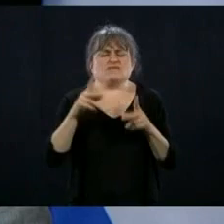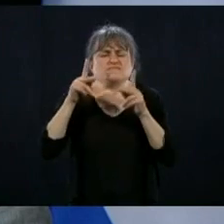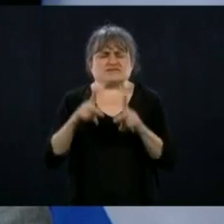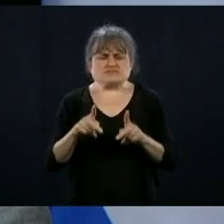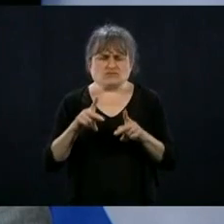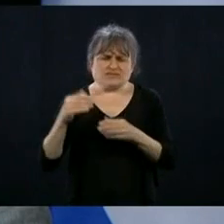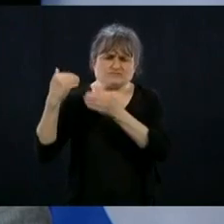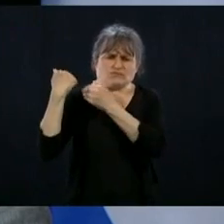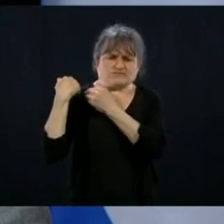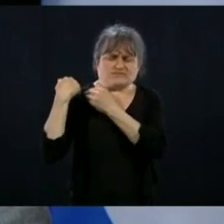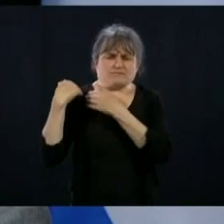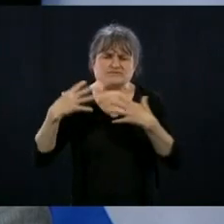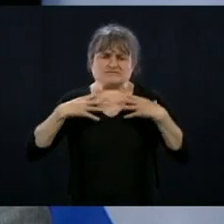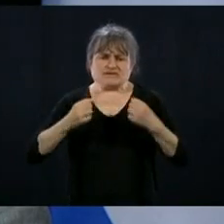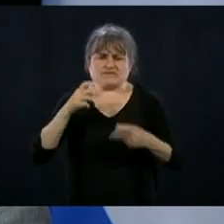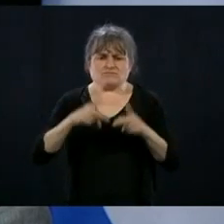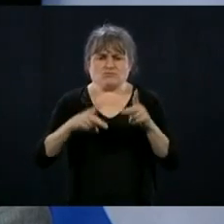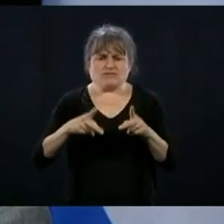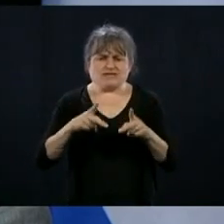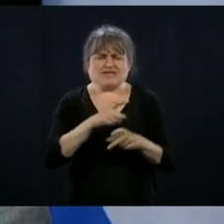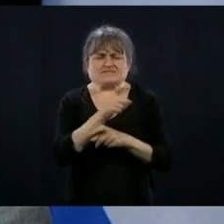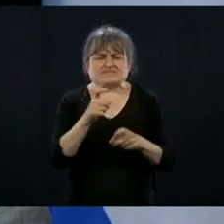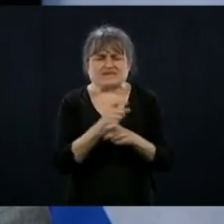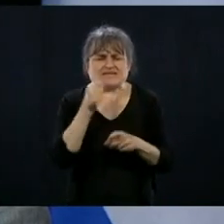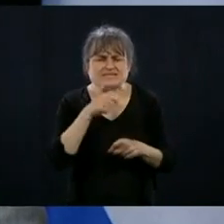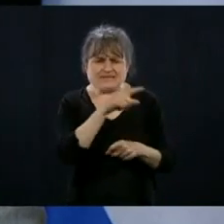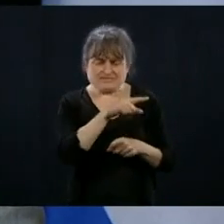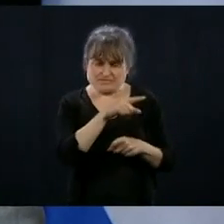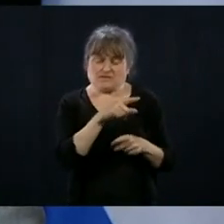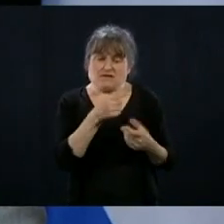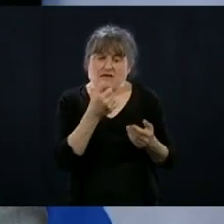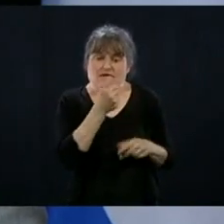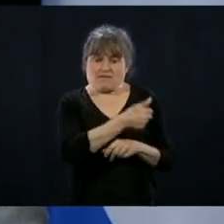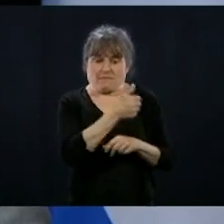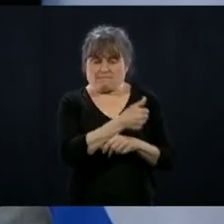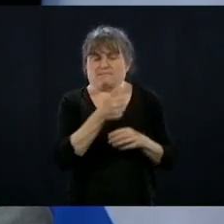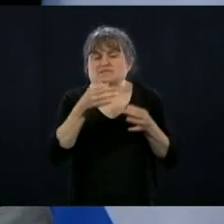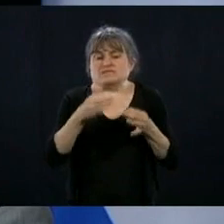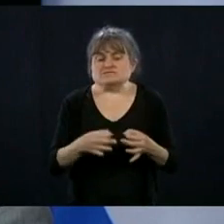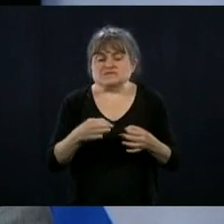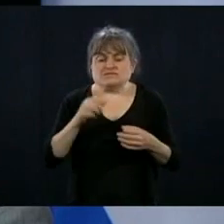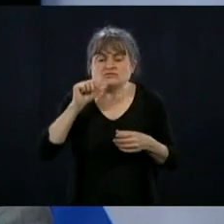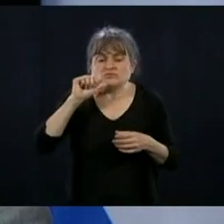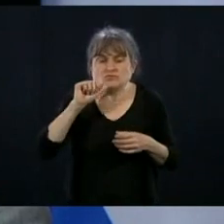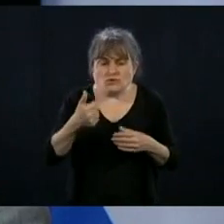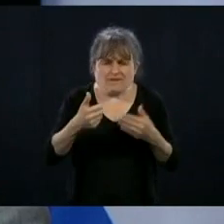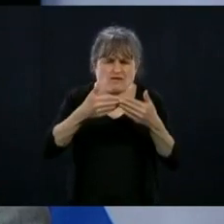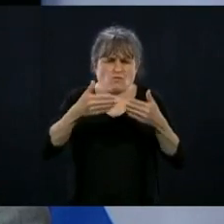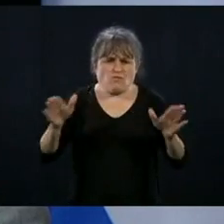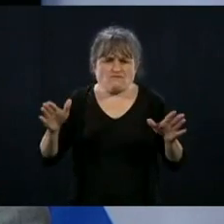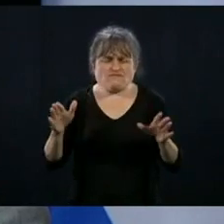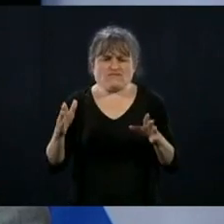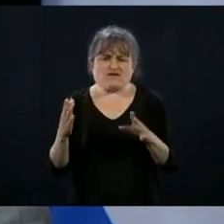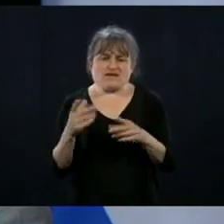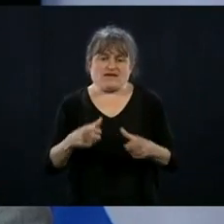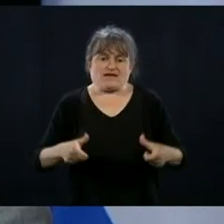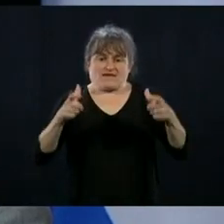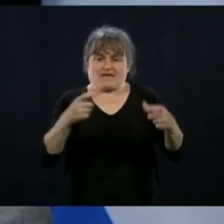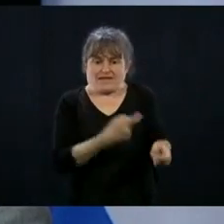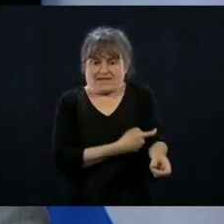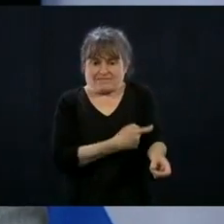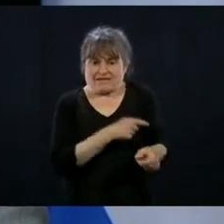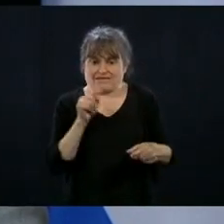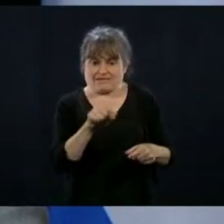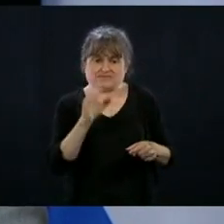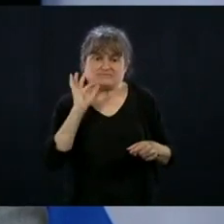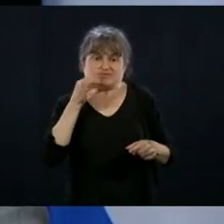is going to be opening what we call not only evaluation clinics, like what we did recently, but